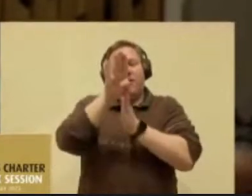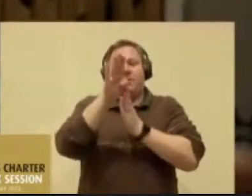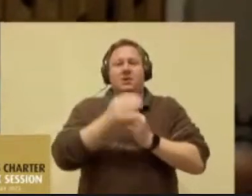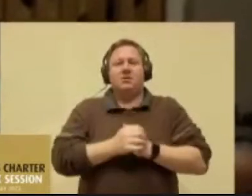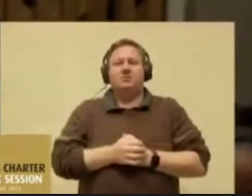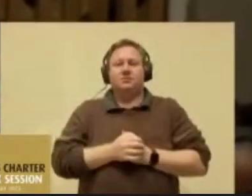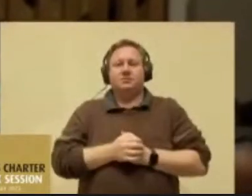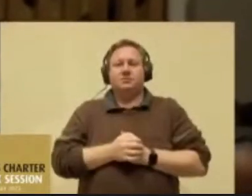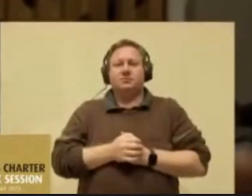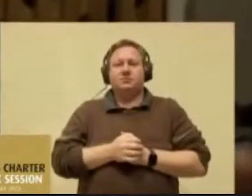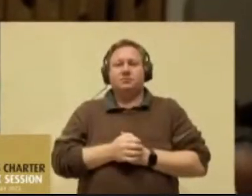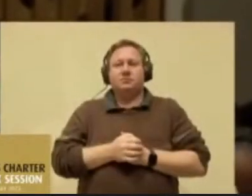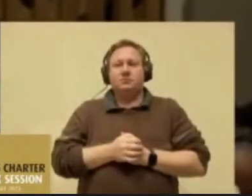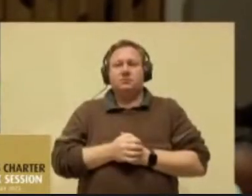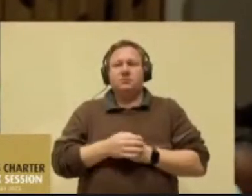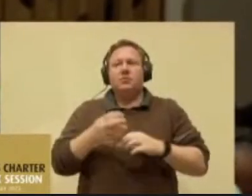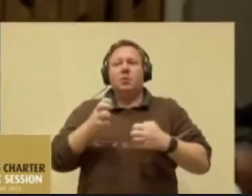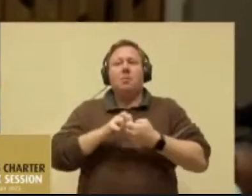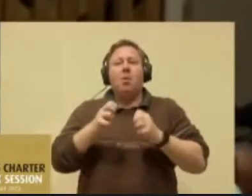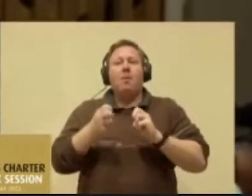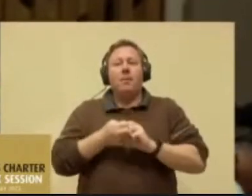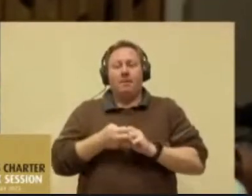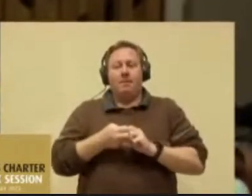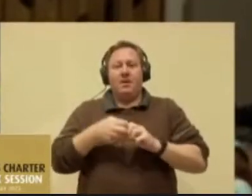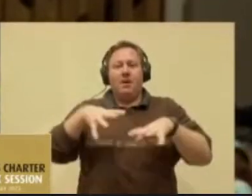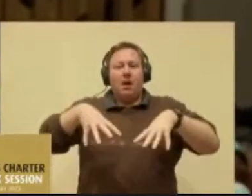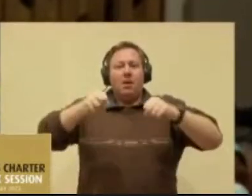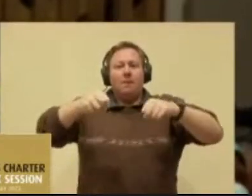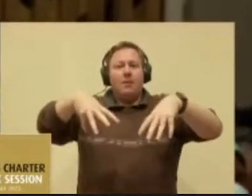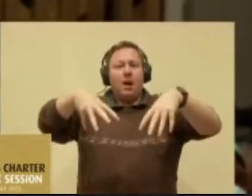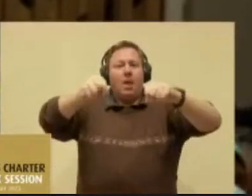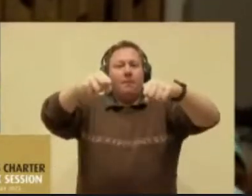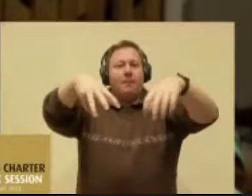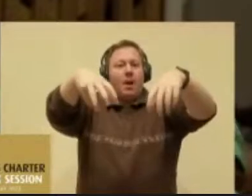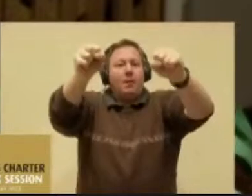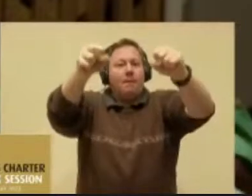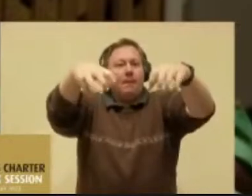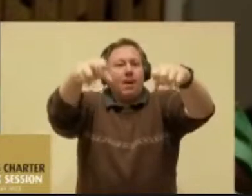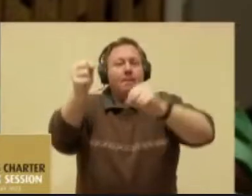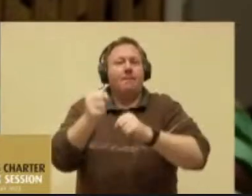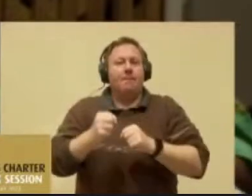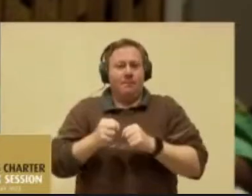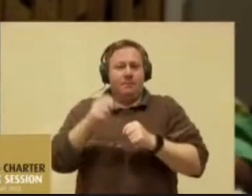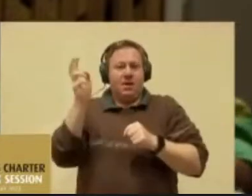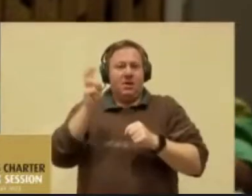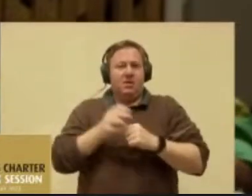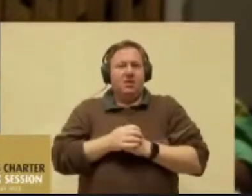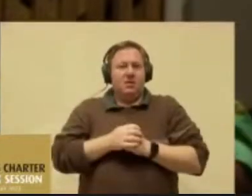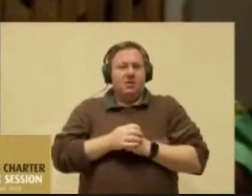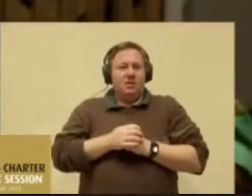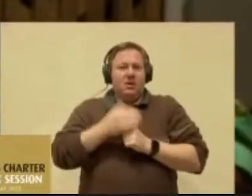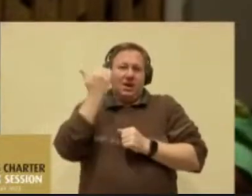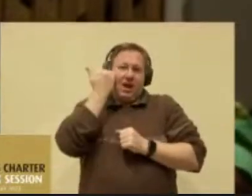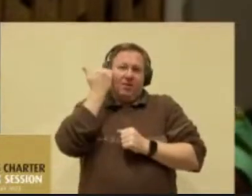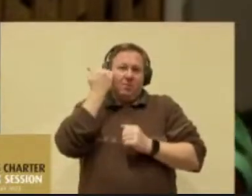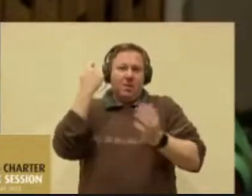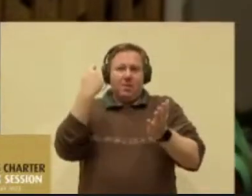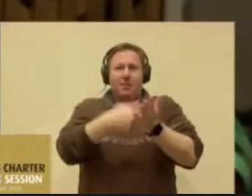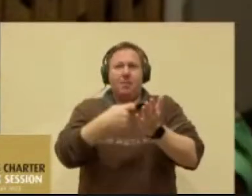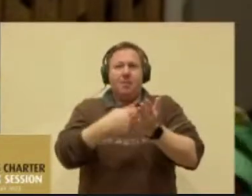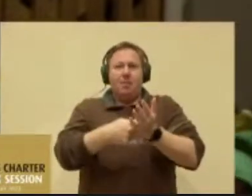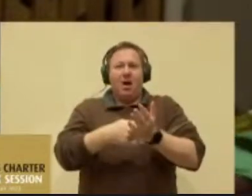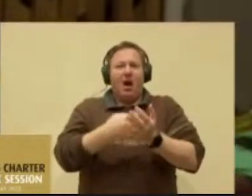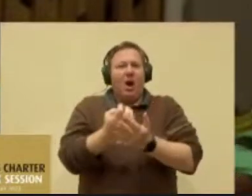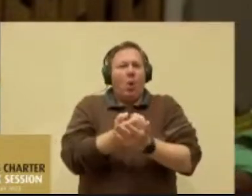we are having this problem of law changing whereby our government is busy buying